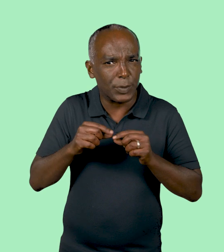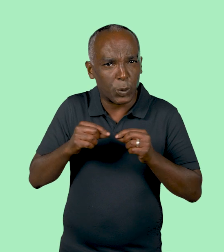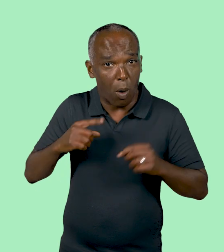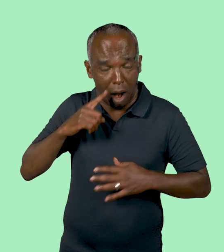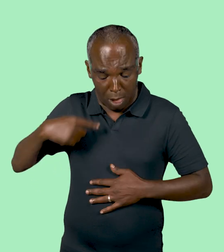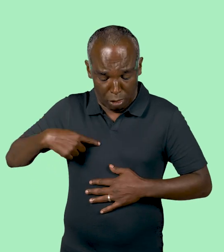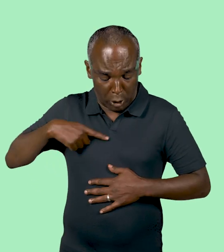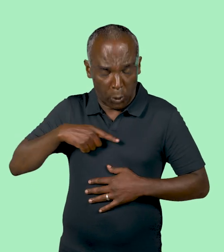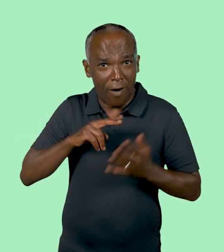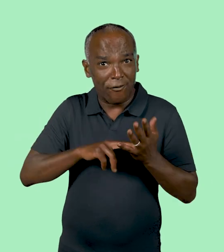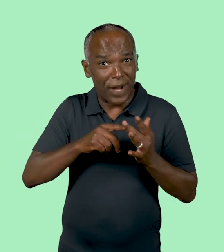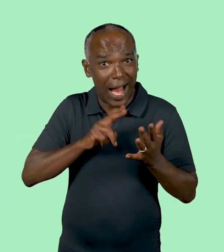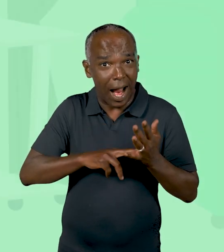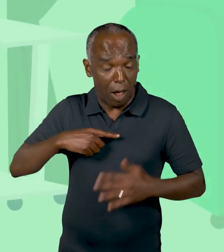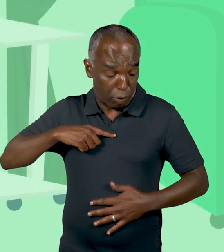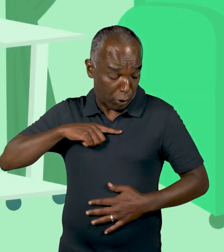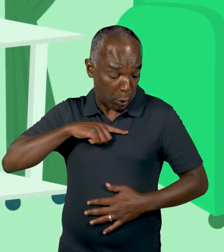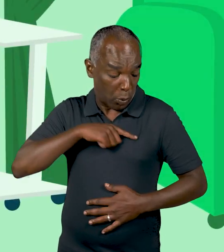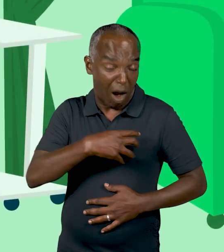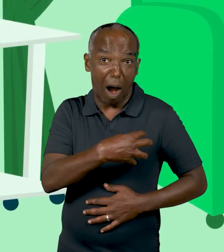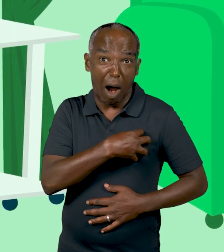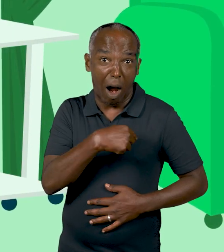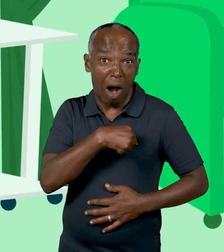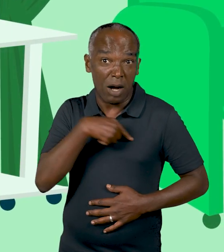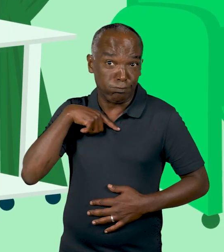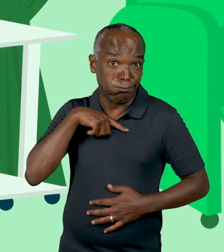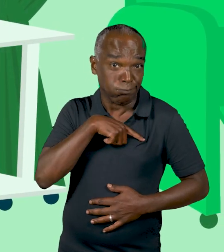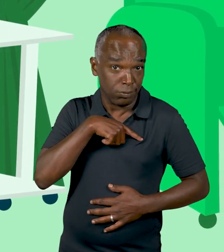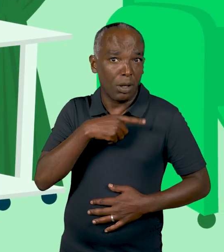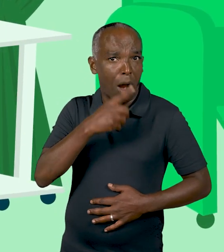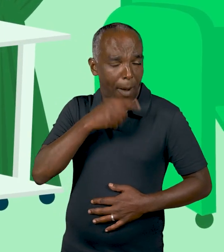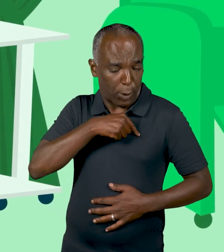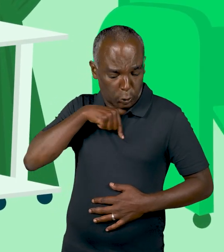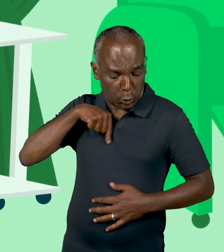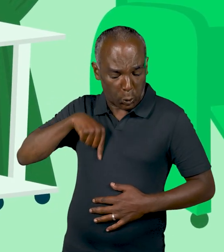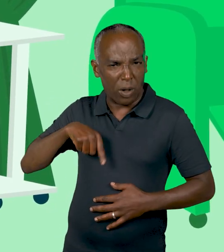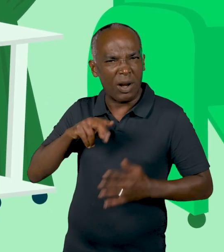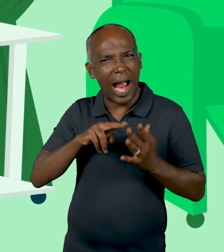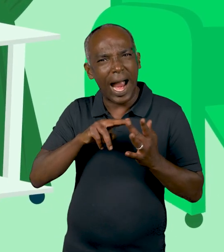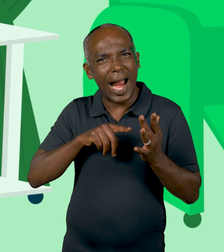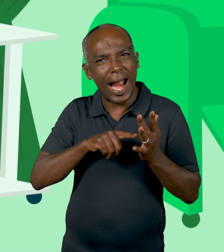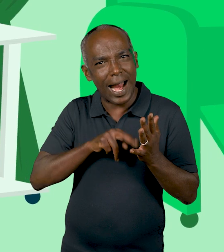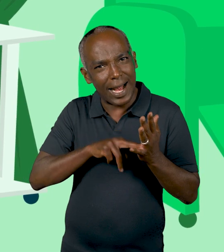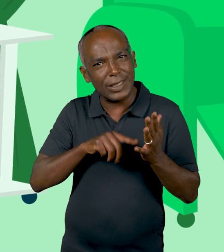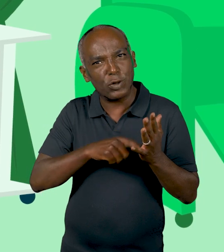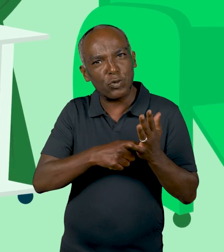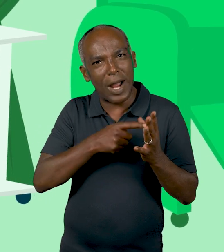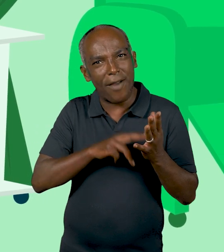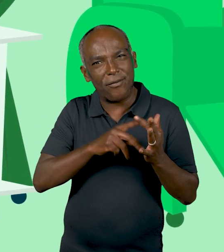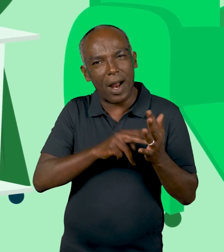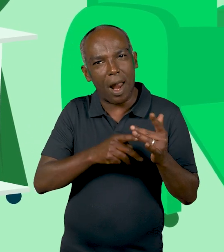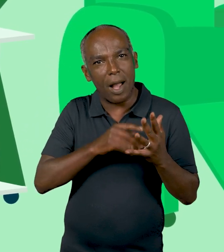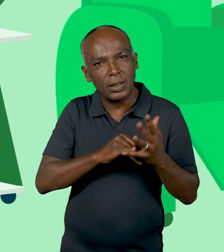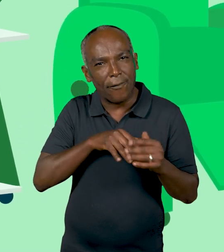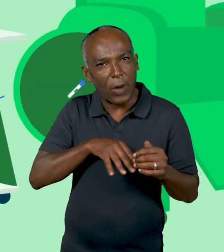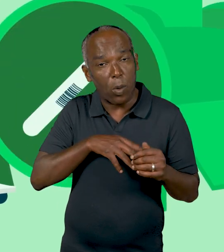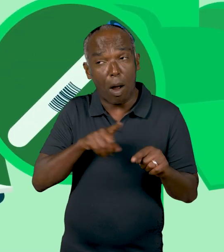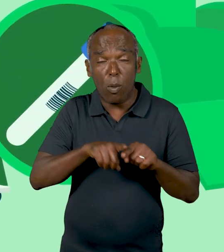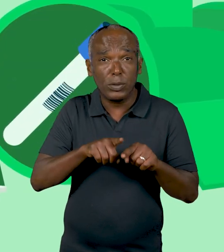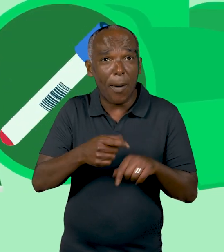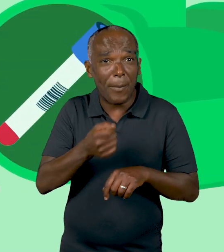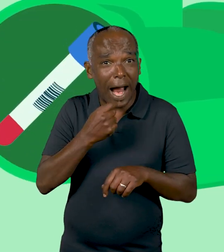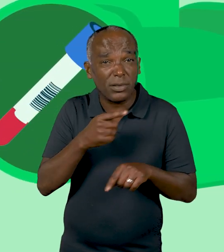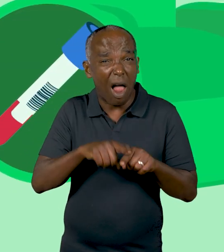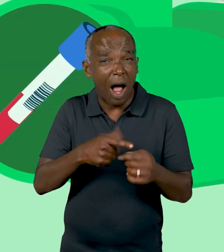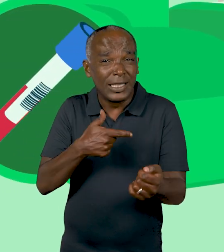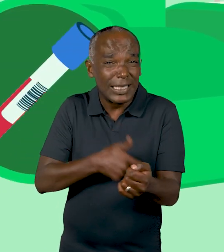that is placed in a vein close to your heart. It's used to give intravenous fluids and medicines like chemotherapy and drugs. It can also be